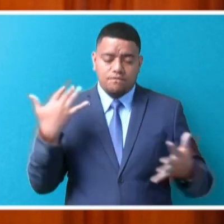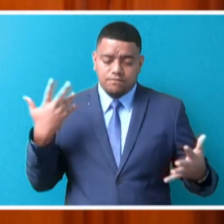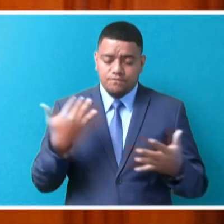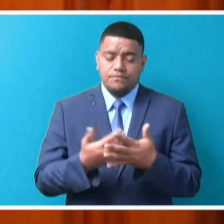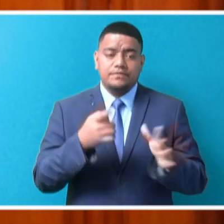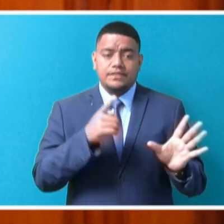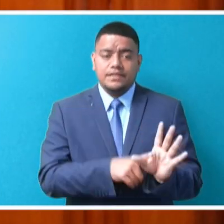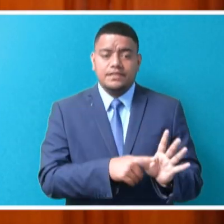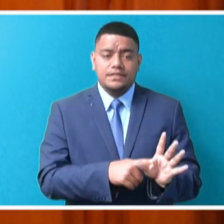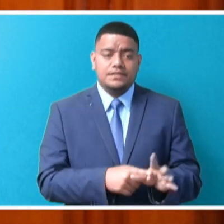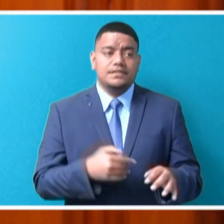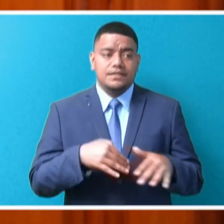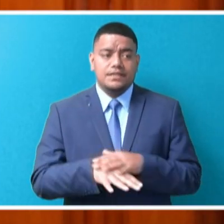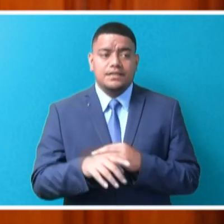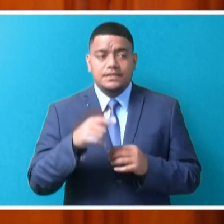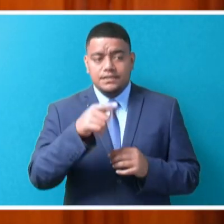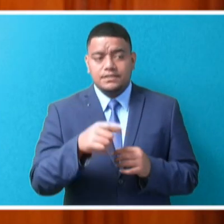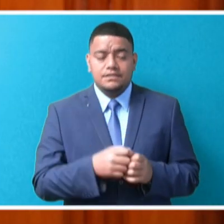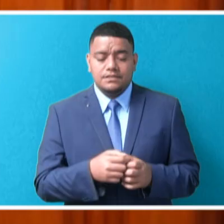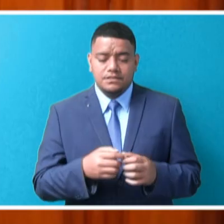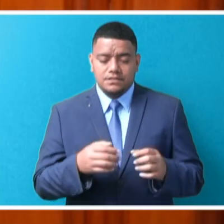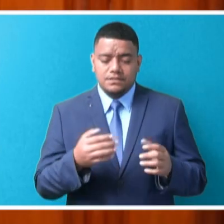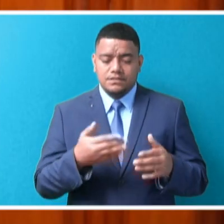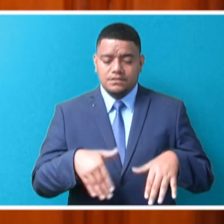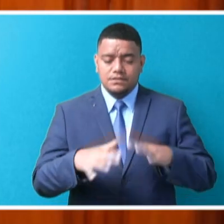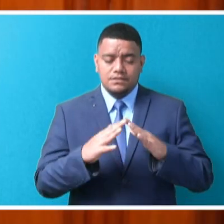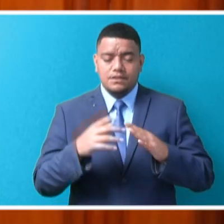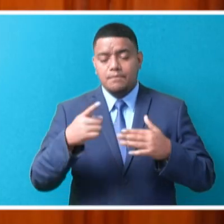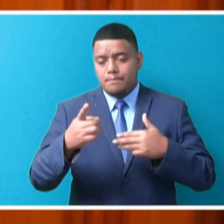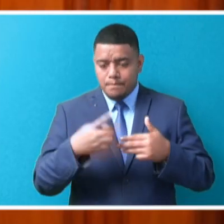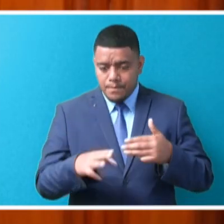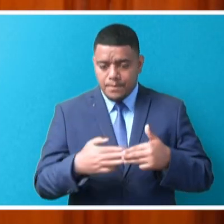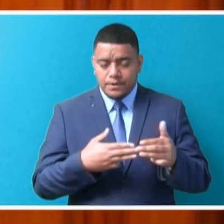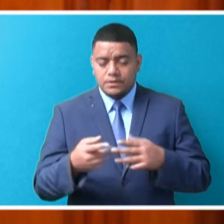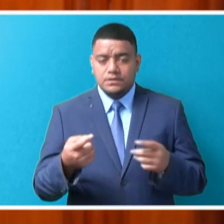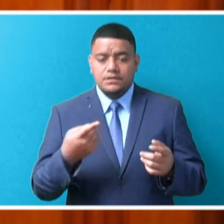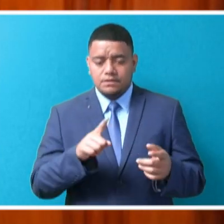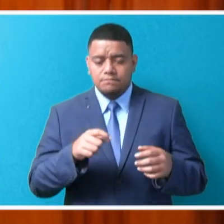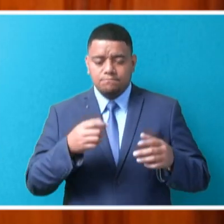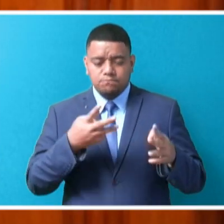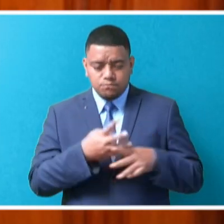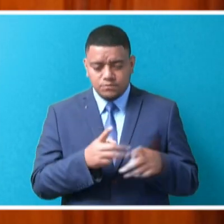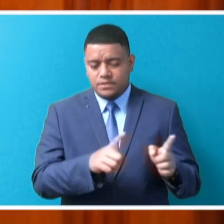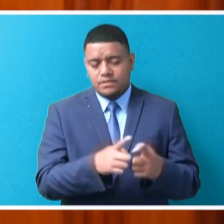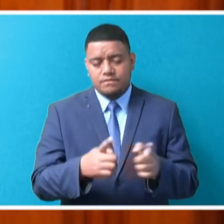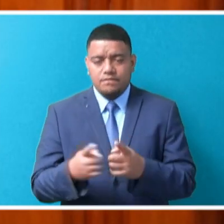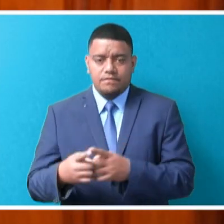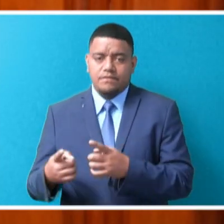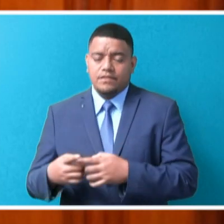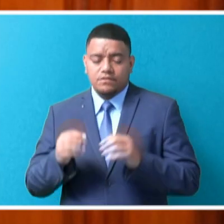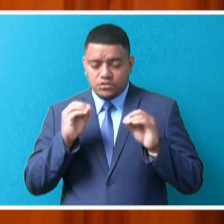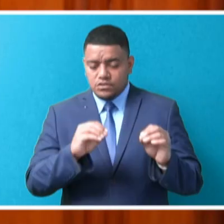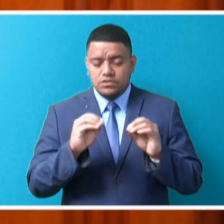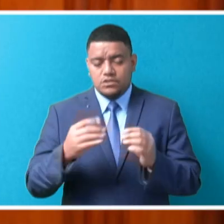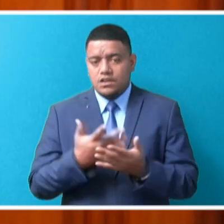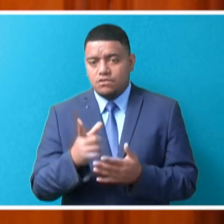Speaker, particularly in nursery establishment and management, as well as in chainsaw and portable sawmill operators. Honorable